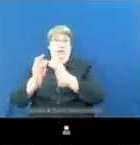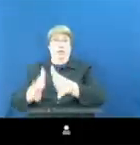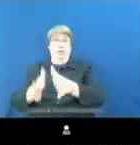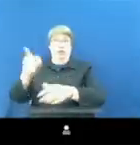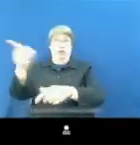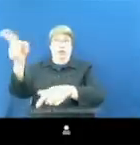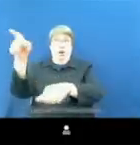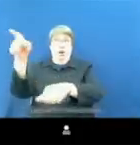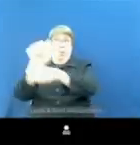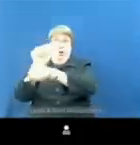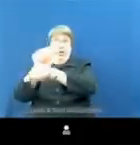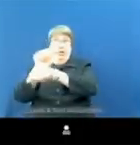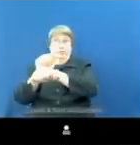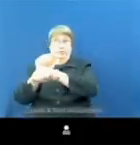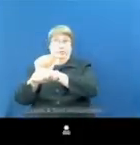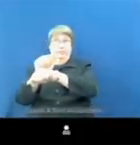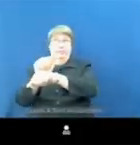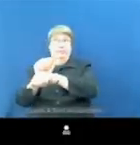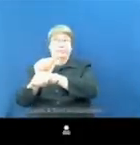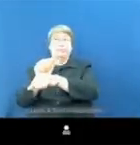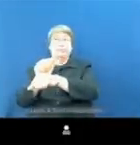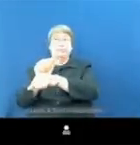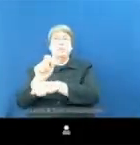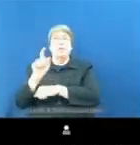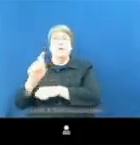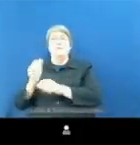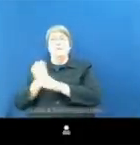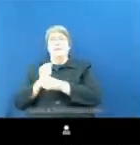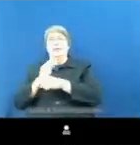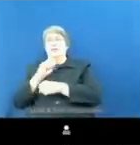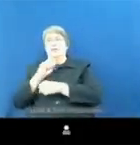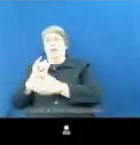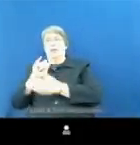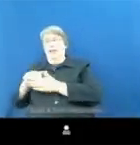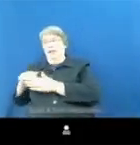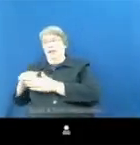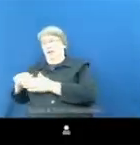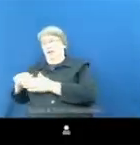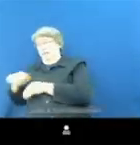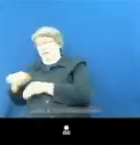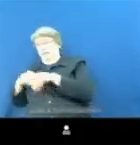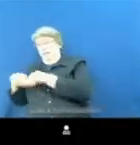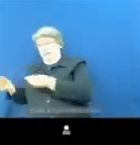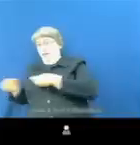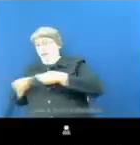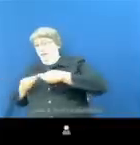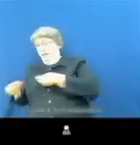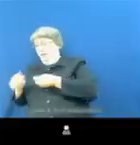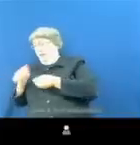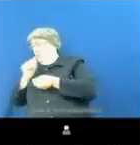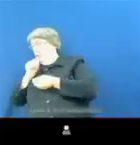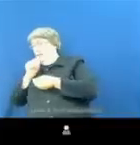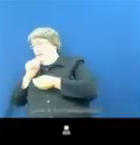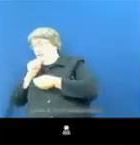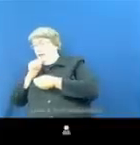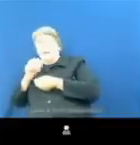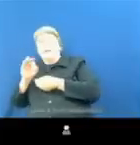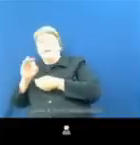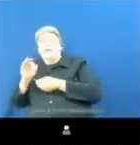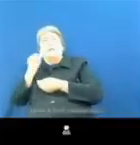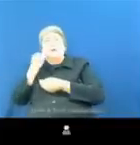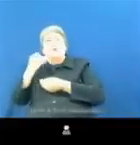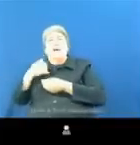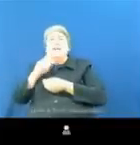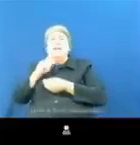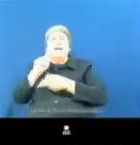sure that that communication is protected. So if there are deaf people in the audience, you would want to have a screen